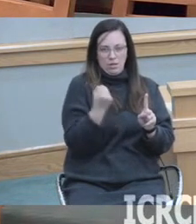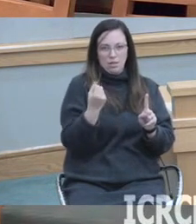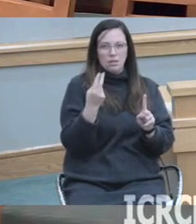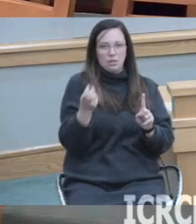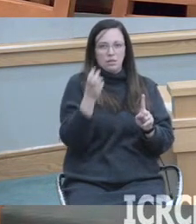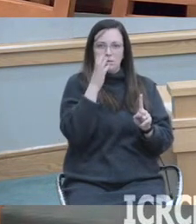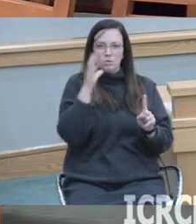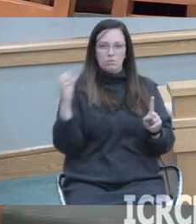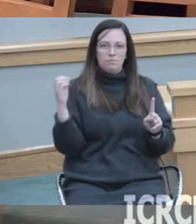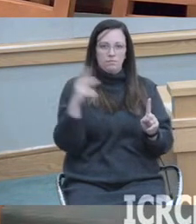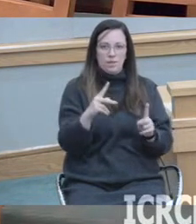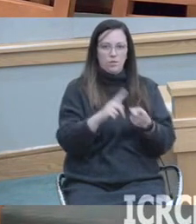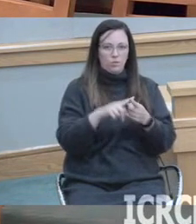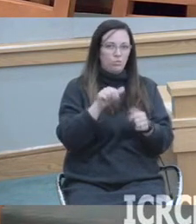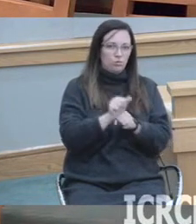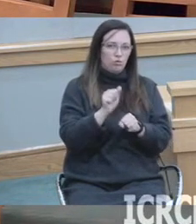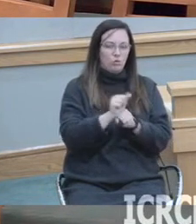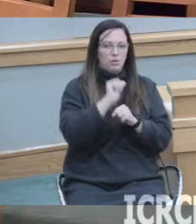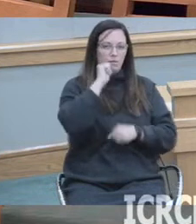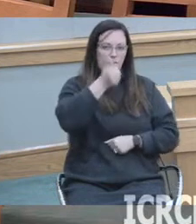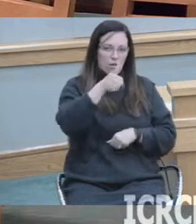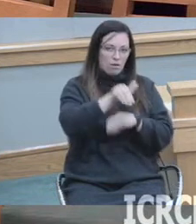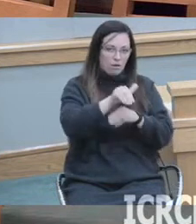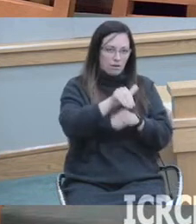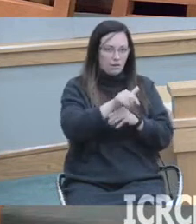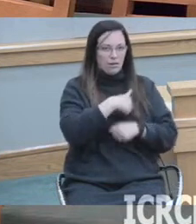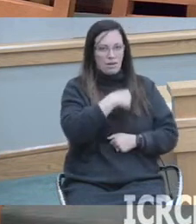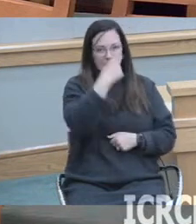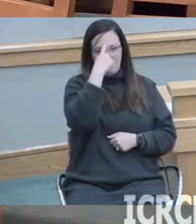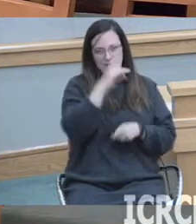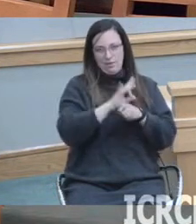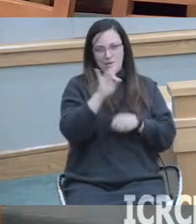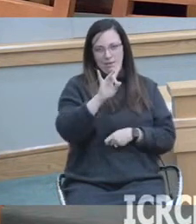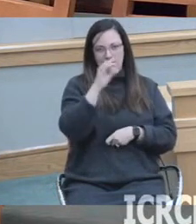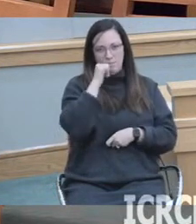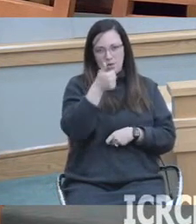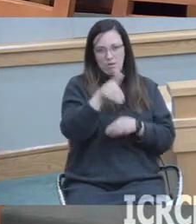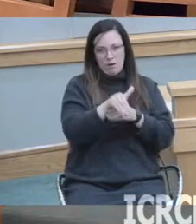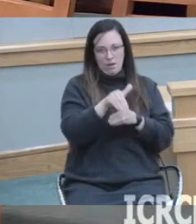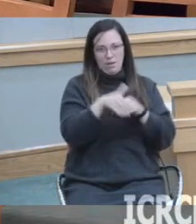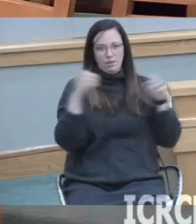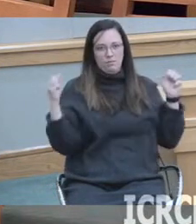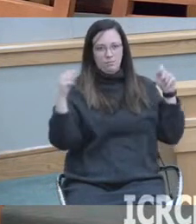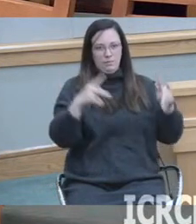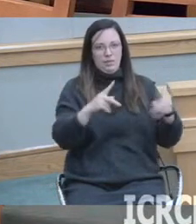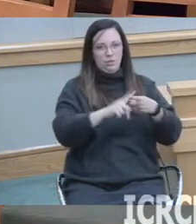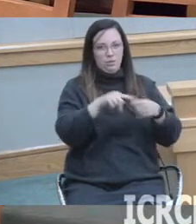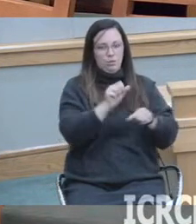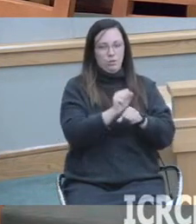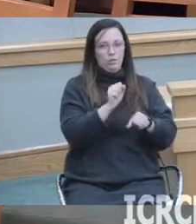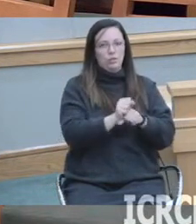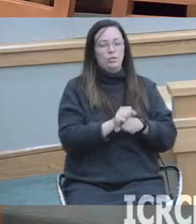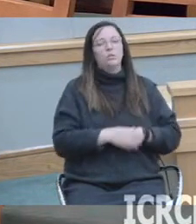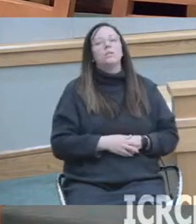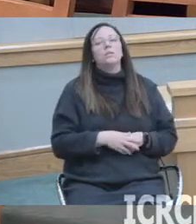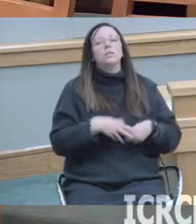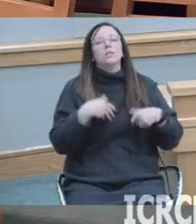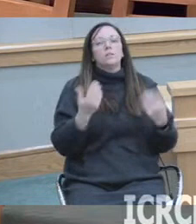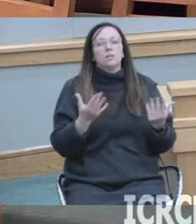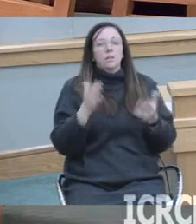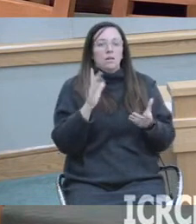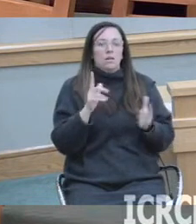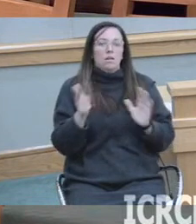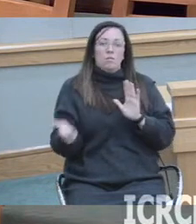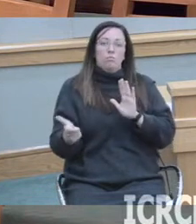work tomorrow night. I believe at 8 p.m. tomorrow night is when he actually returns to work. The